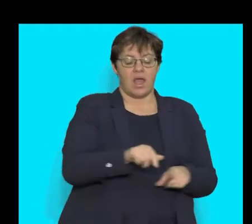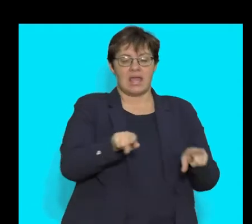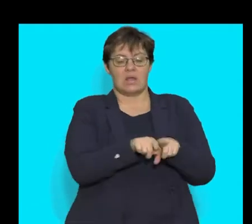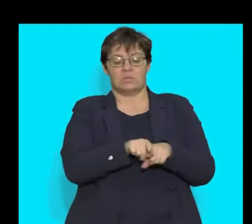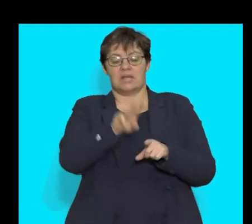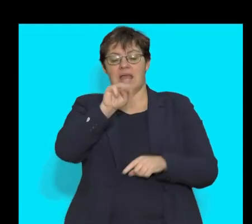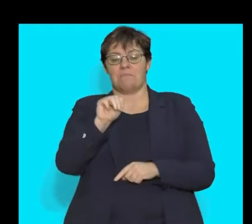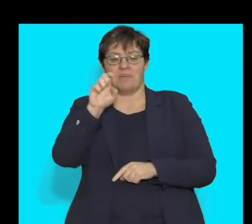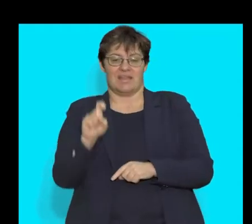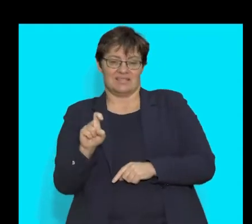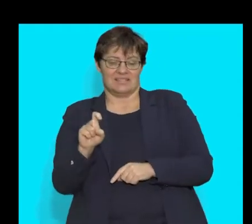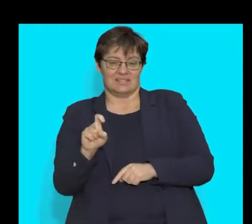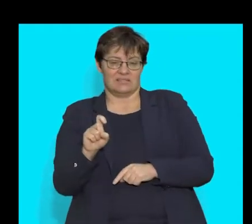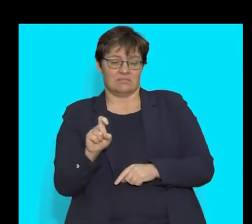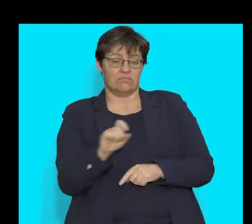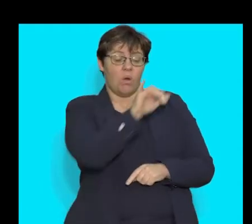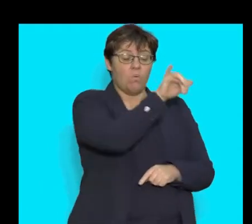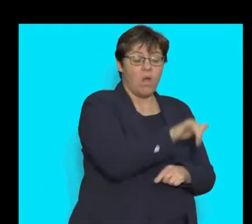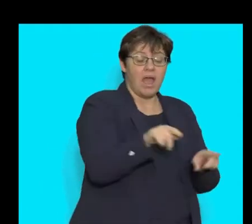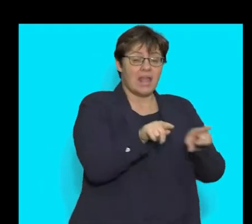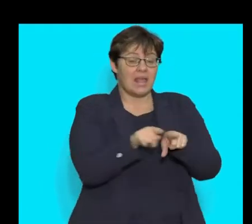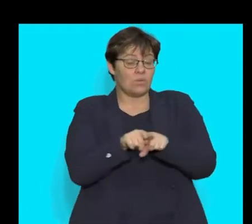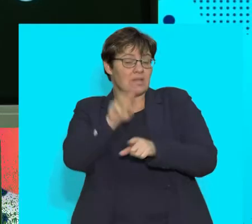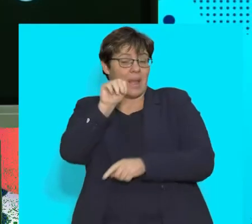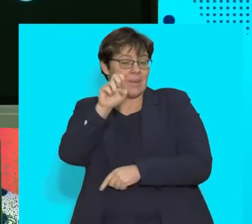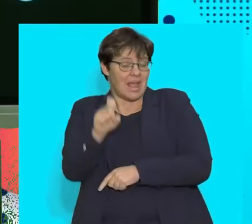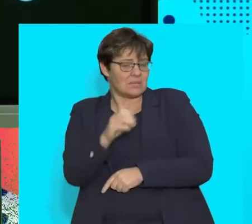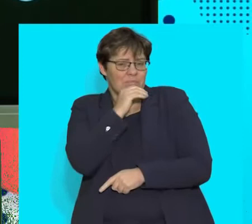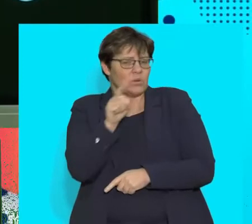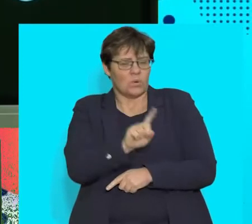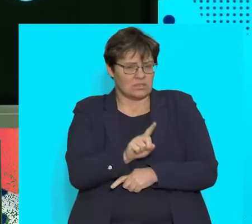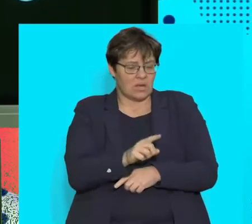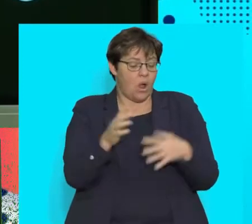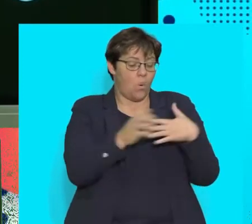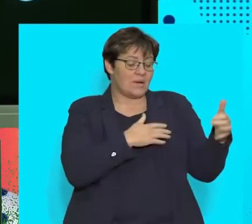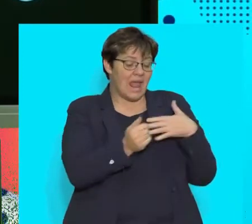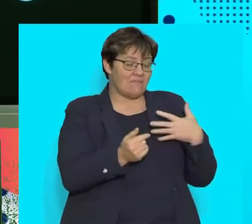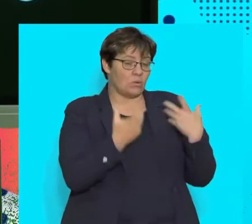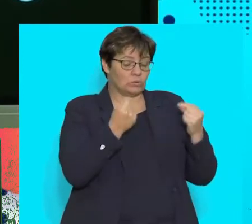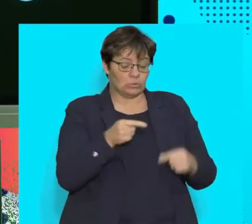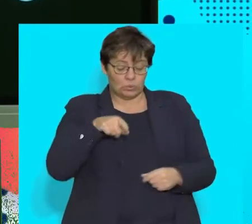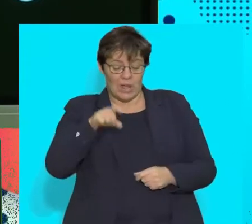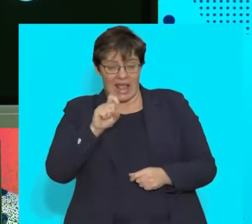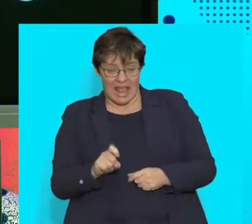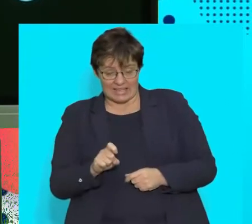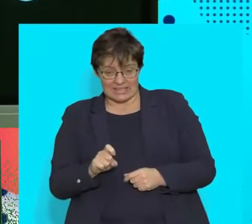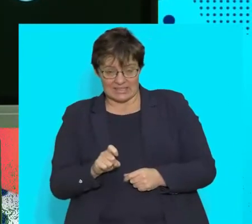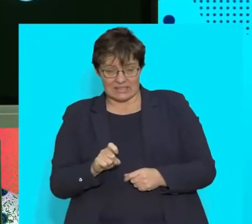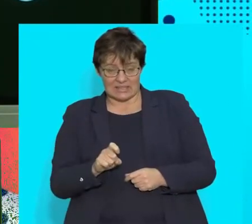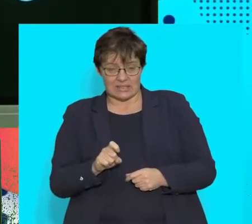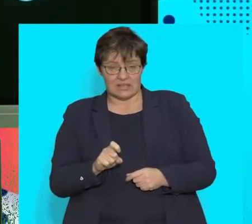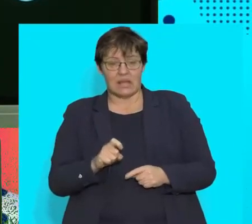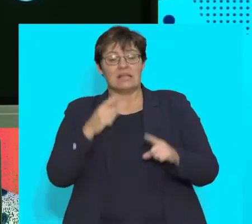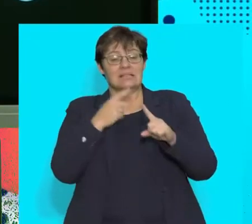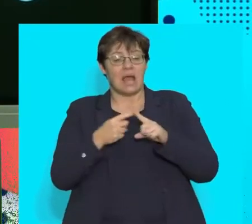mx. And guys, if we've got y equals mx, that means that whatever we do to x, we're